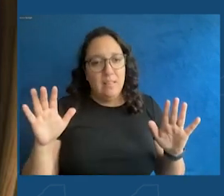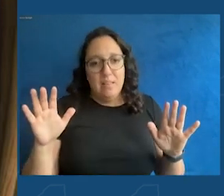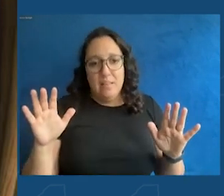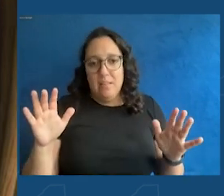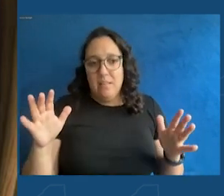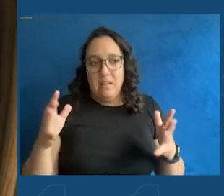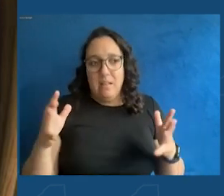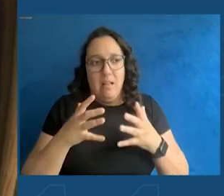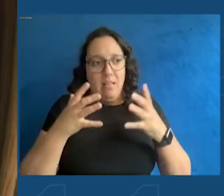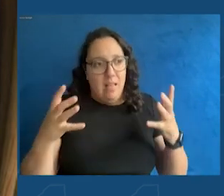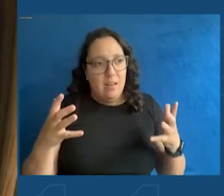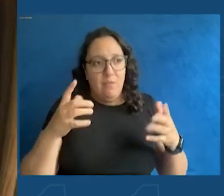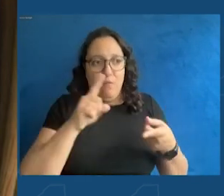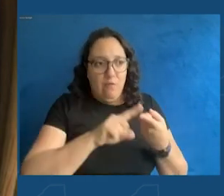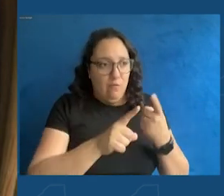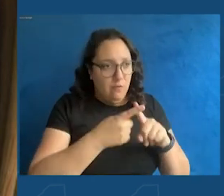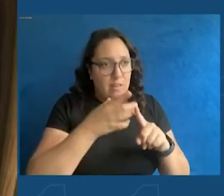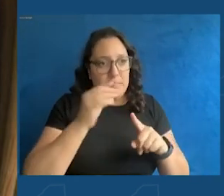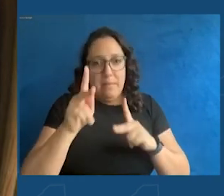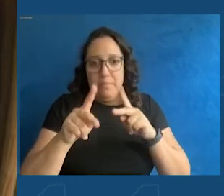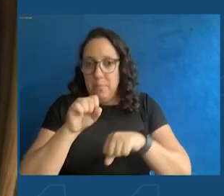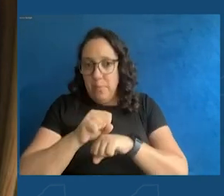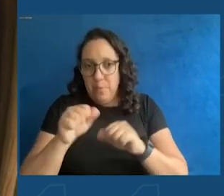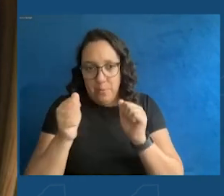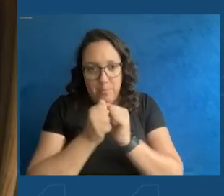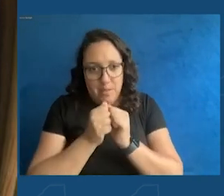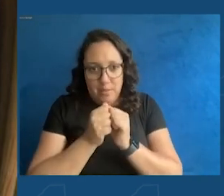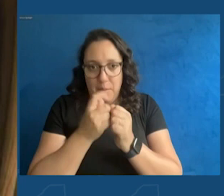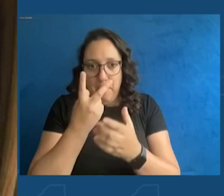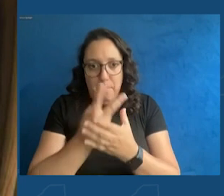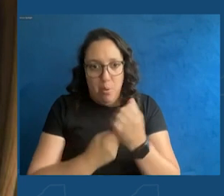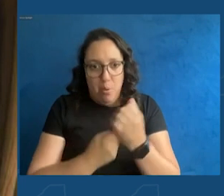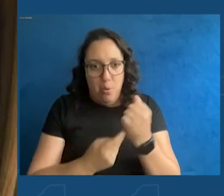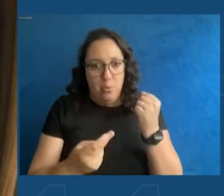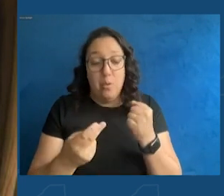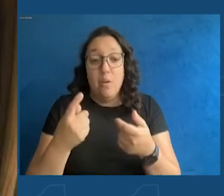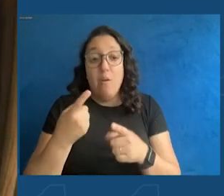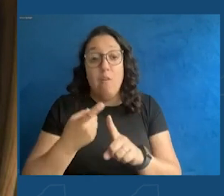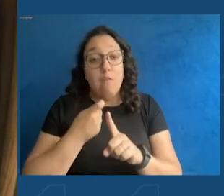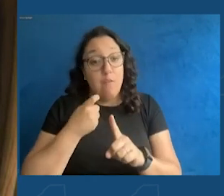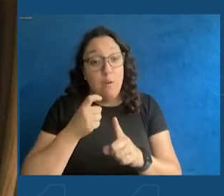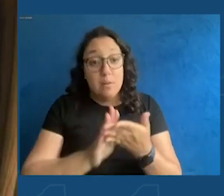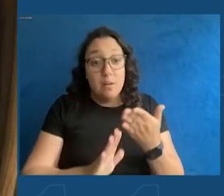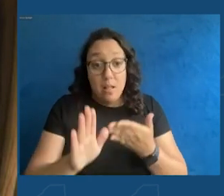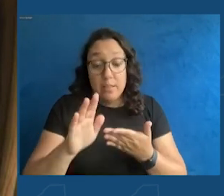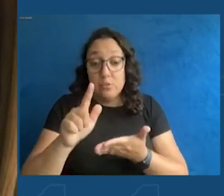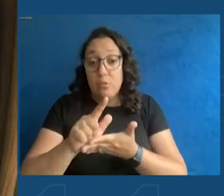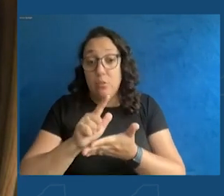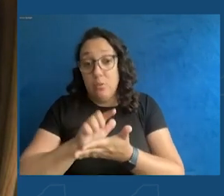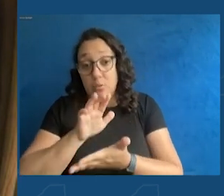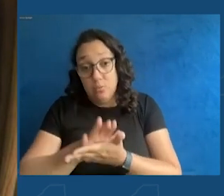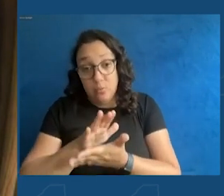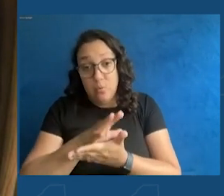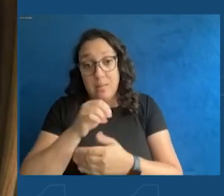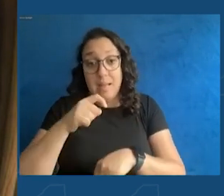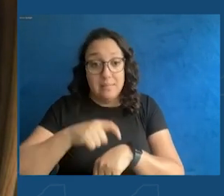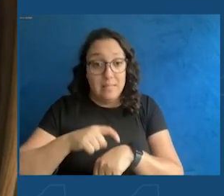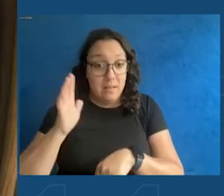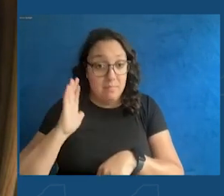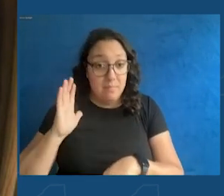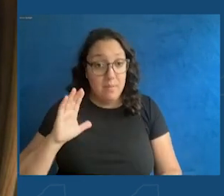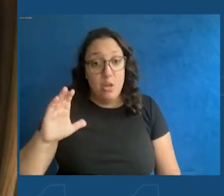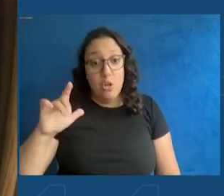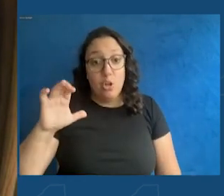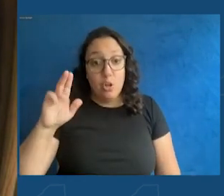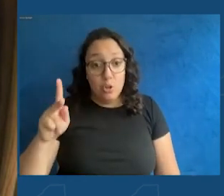those categories. That includes dear friends from college, law school, and my time clerking, alums from my 8